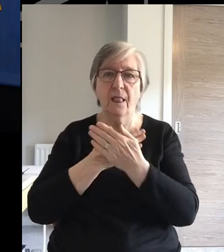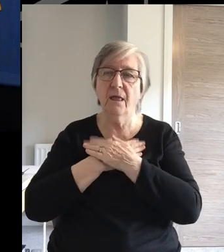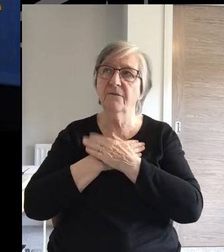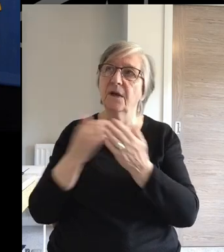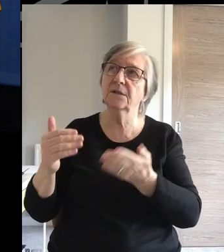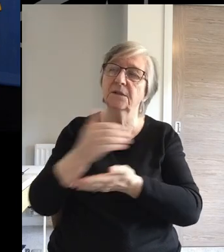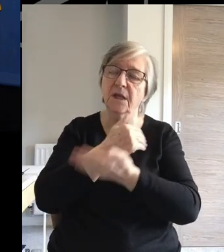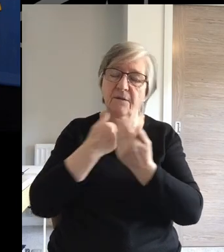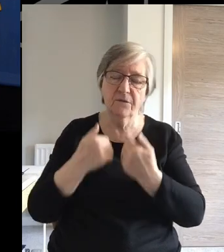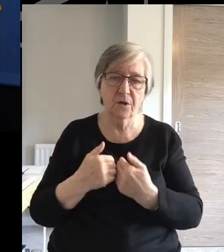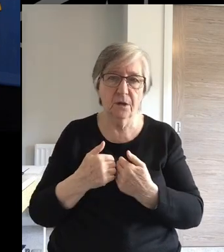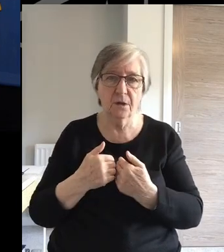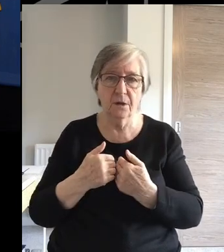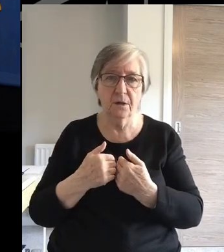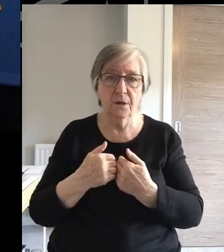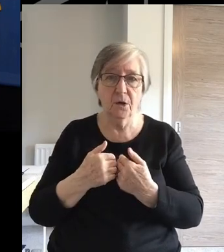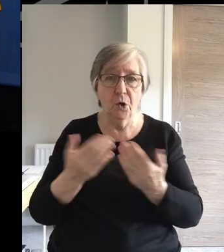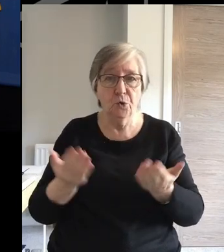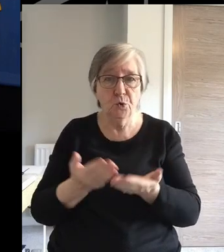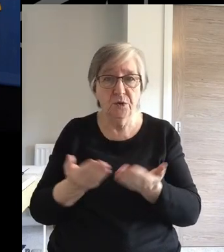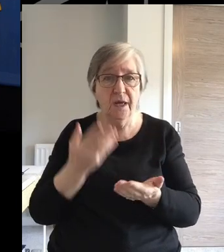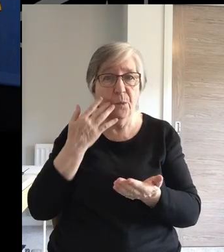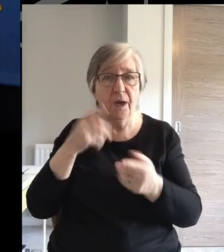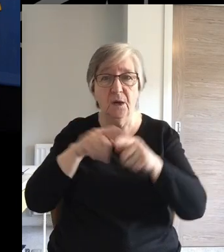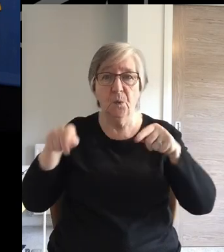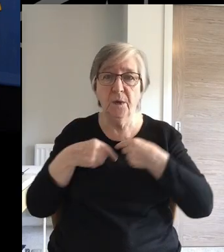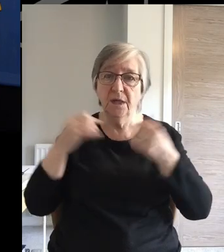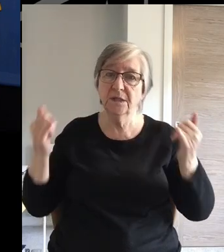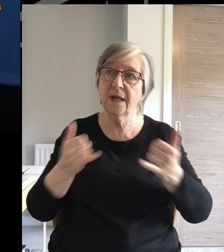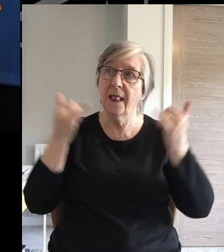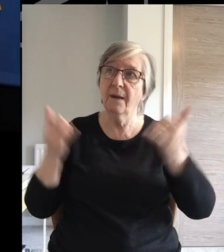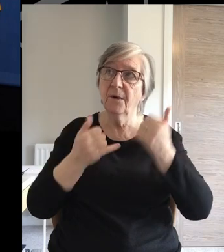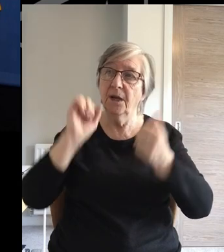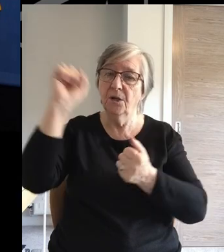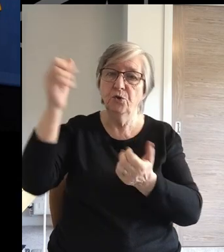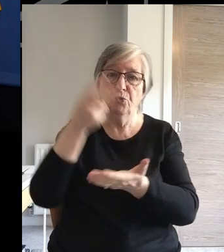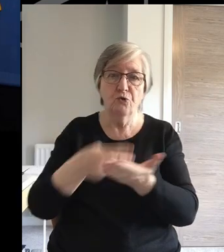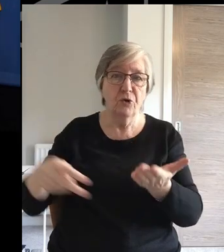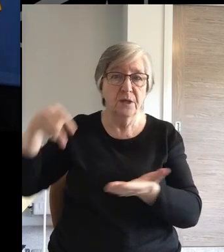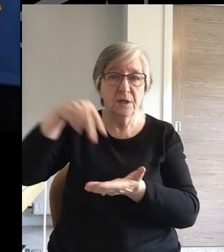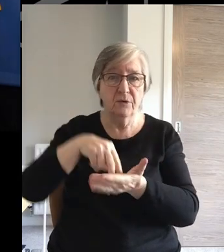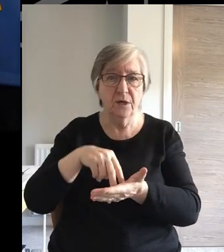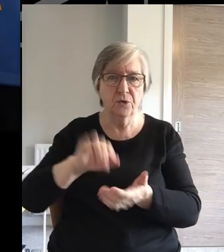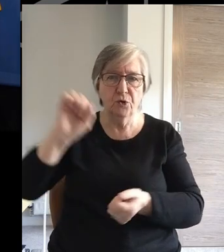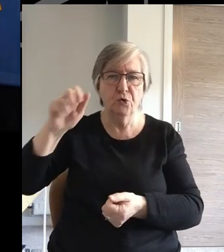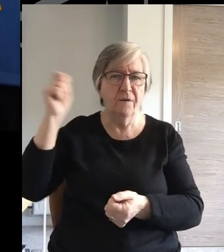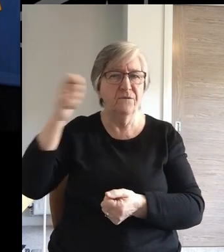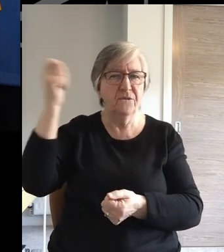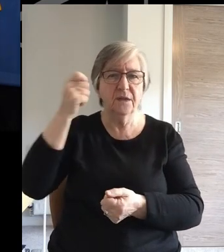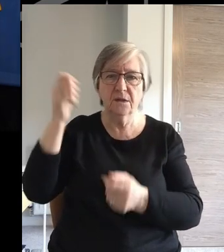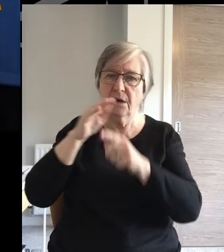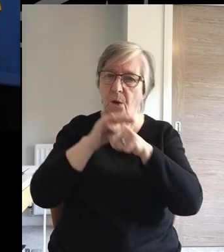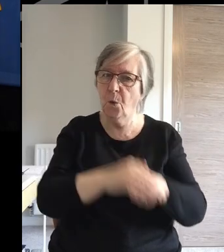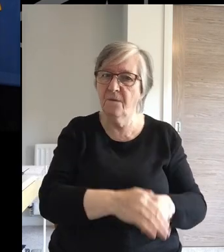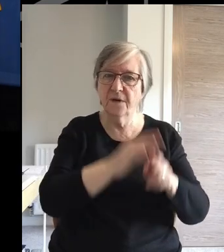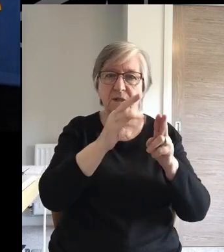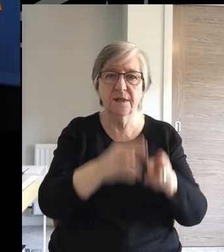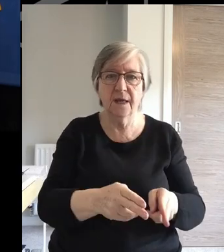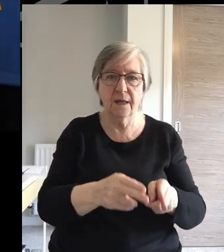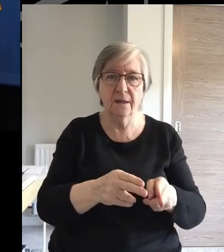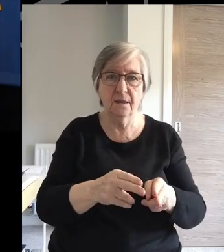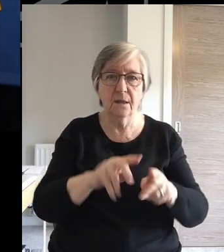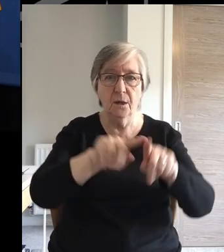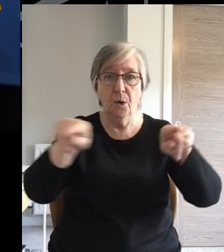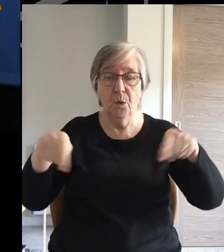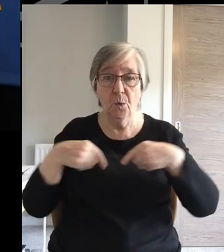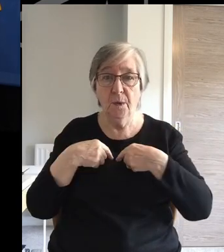Loving Saviour, on a day when we celebrate your resurrection, your victory over death, we are drawn